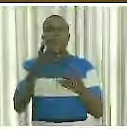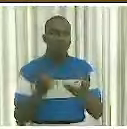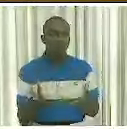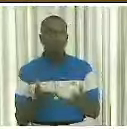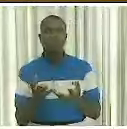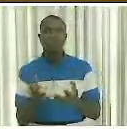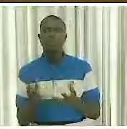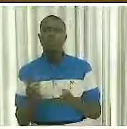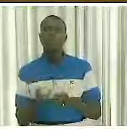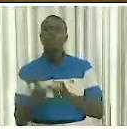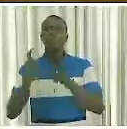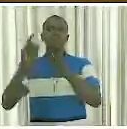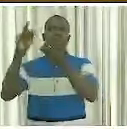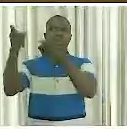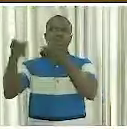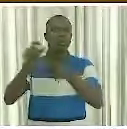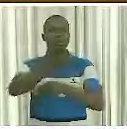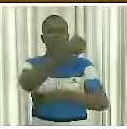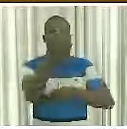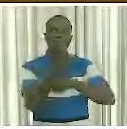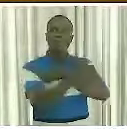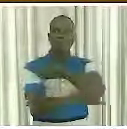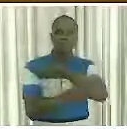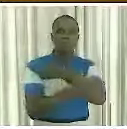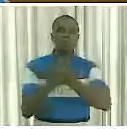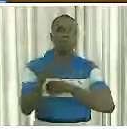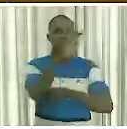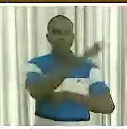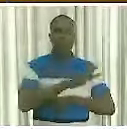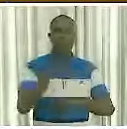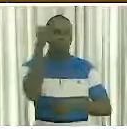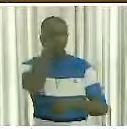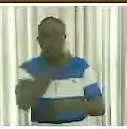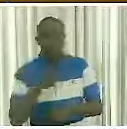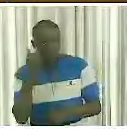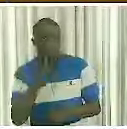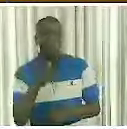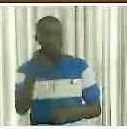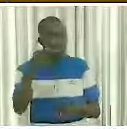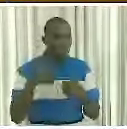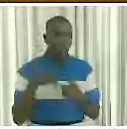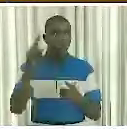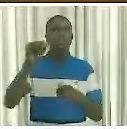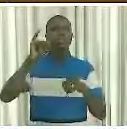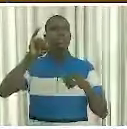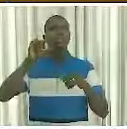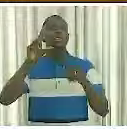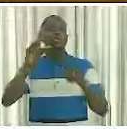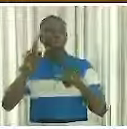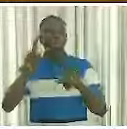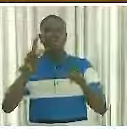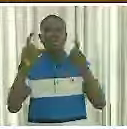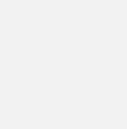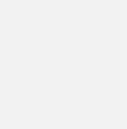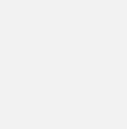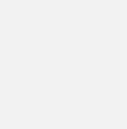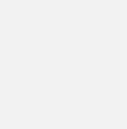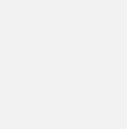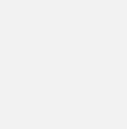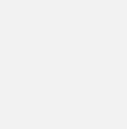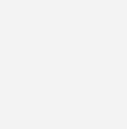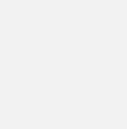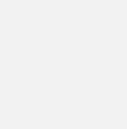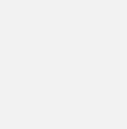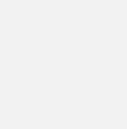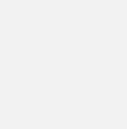is actually a travel document. You give access for go across, and you get your unique identification features.